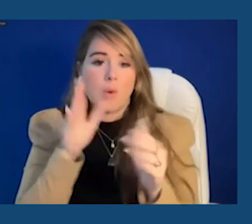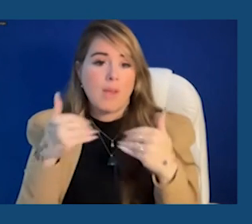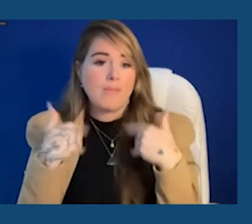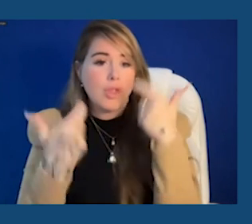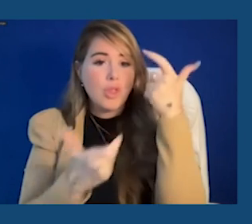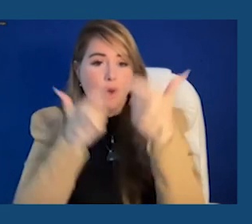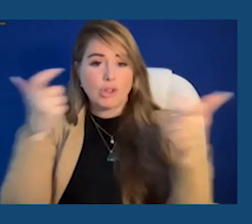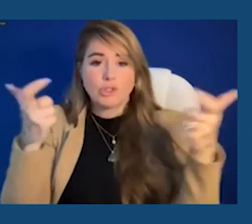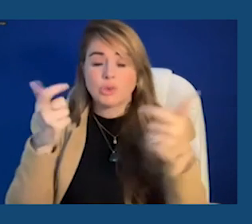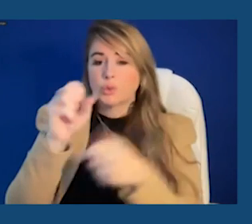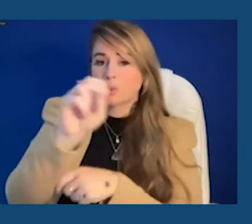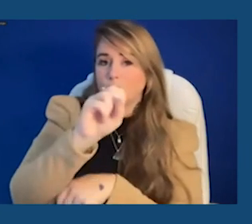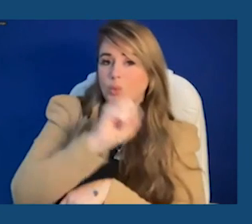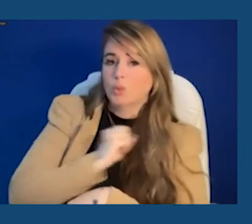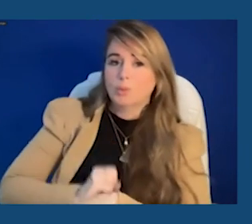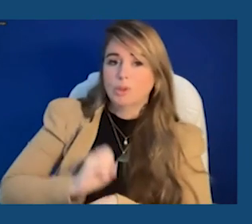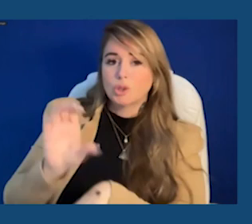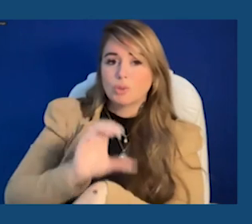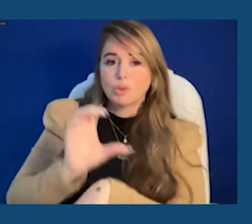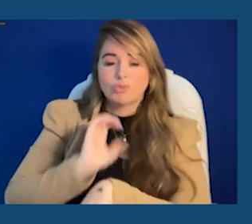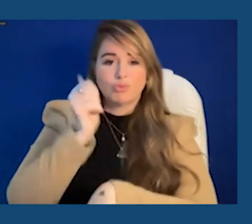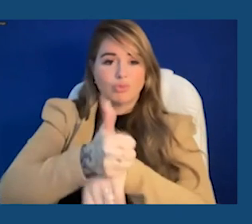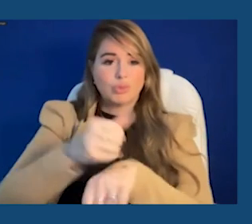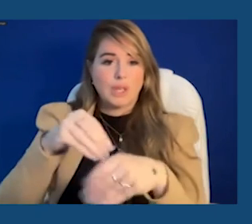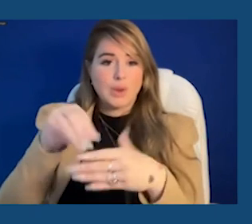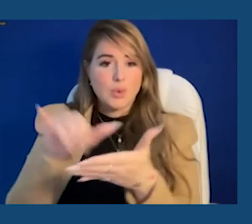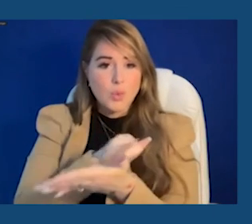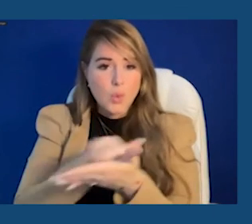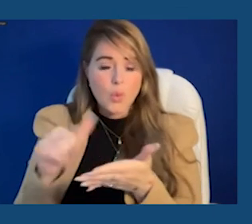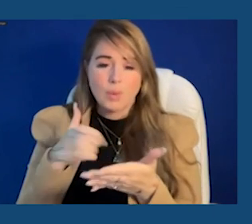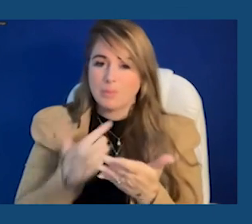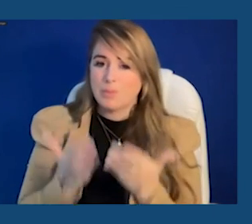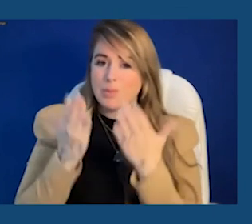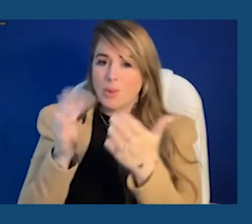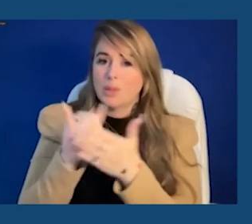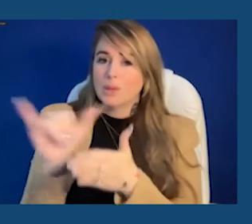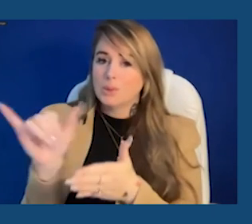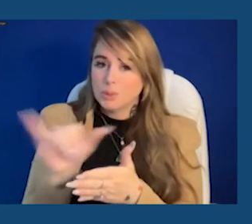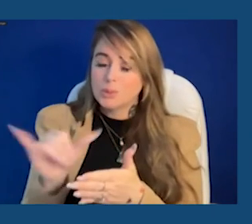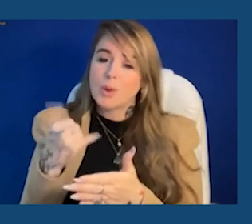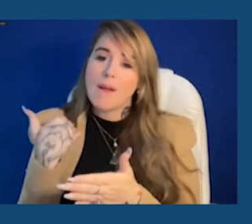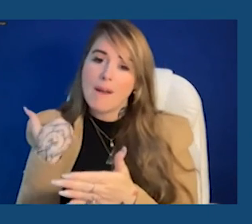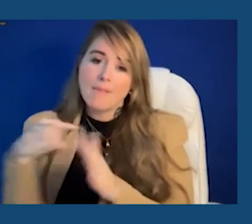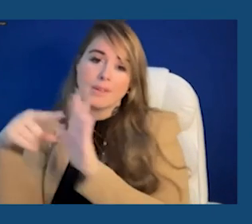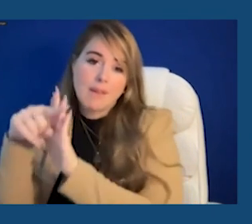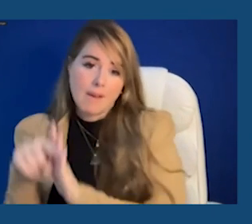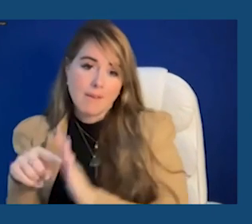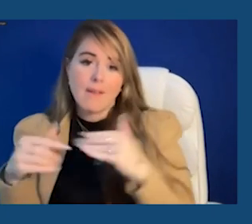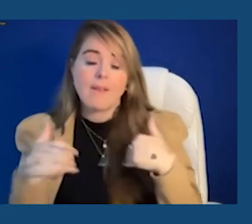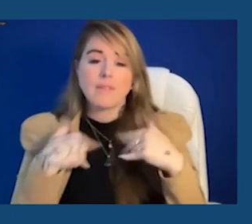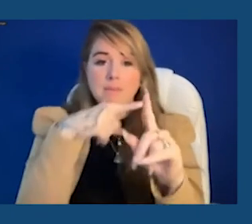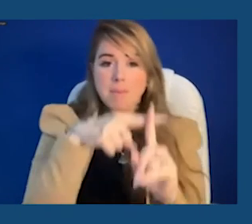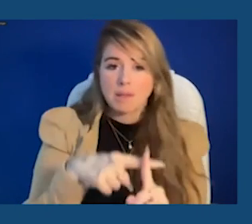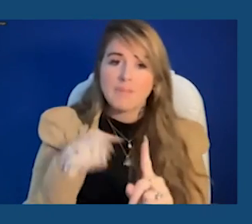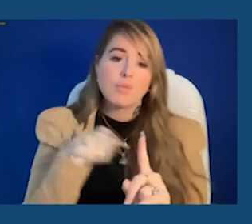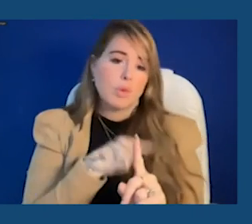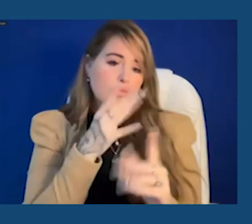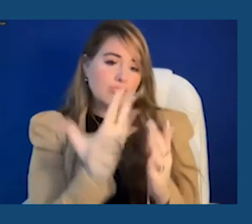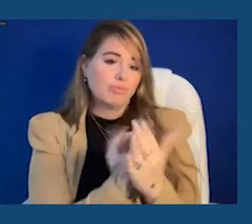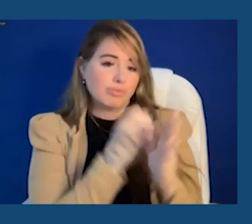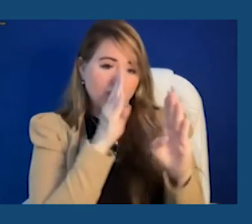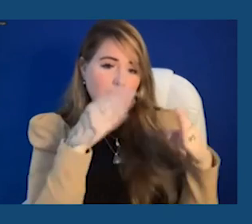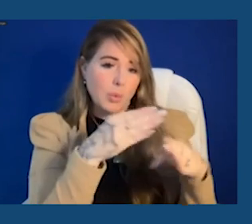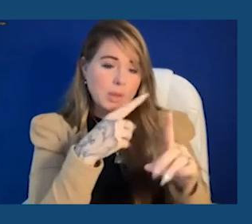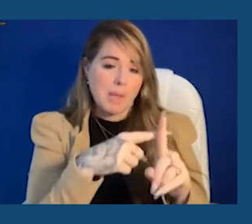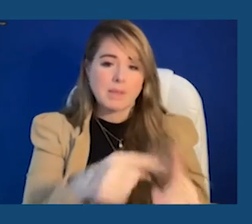built in the nation in New York. I'm proposing that as well. So there's the dark side, and then there's the side that we are going to embrace. Okay, before we get